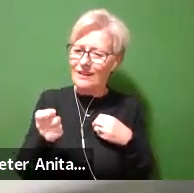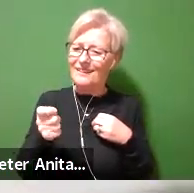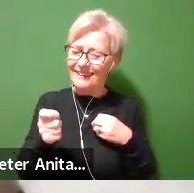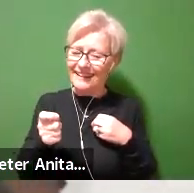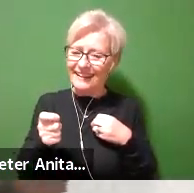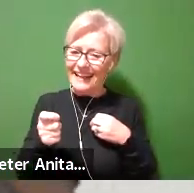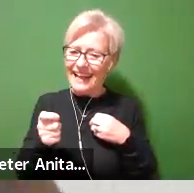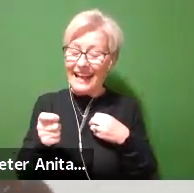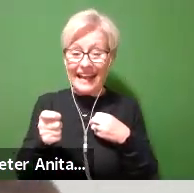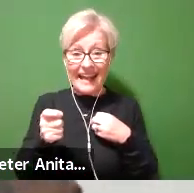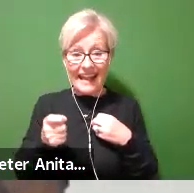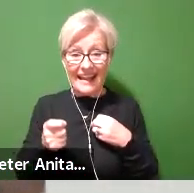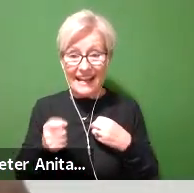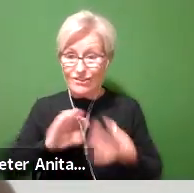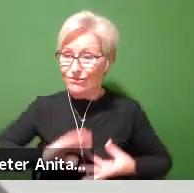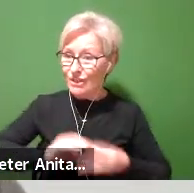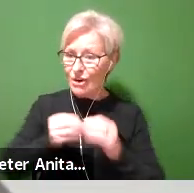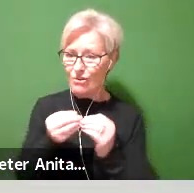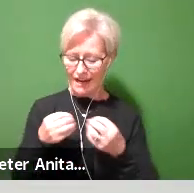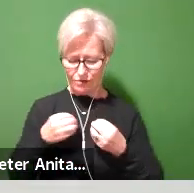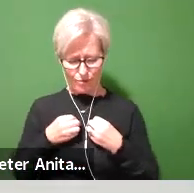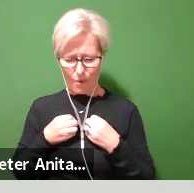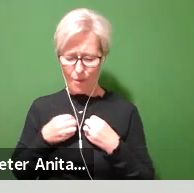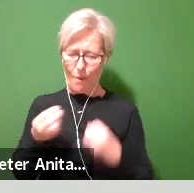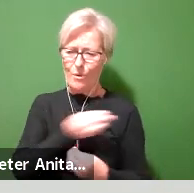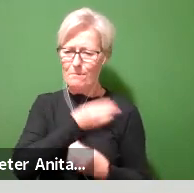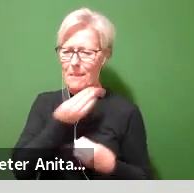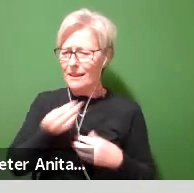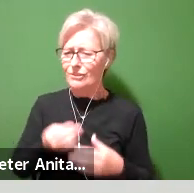and give pleasure in a safe, consensual way.